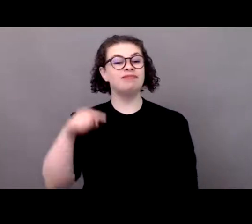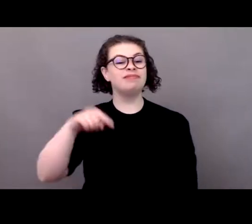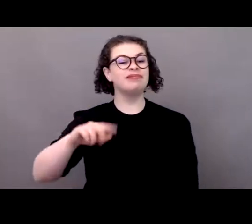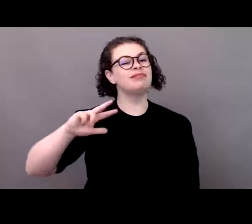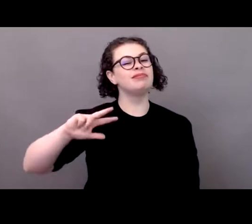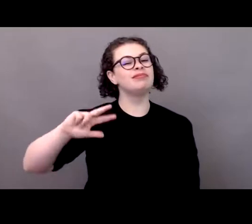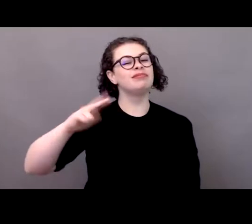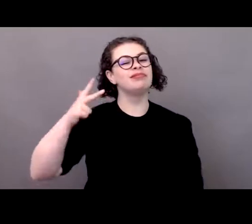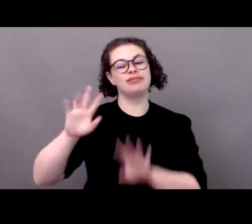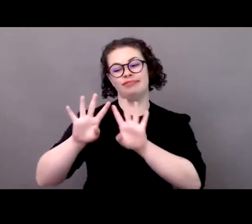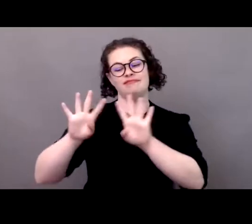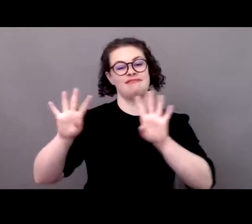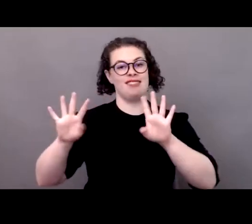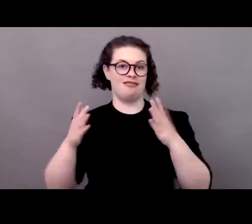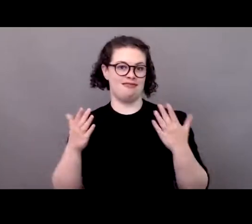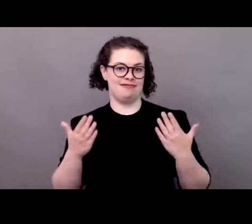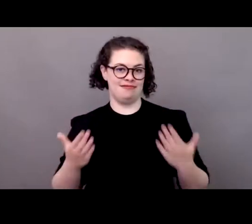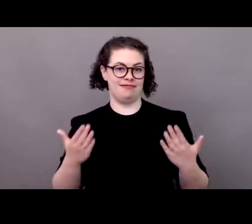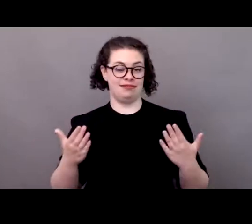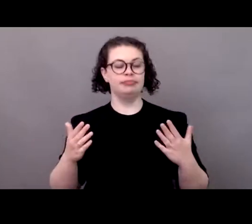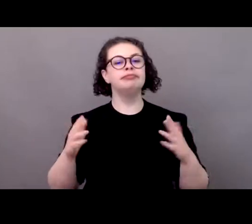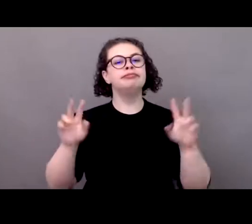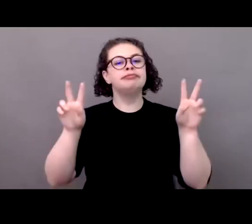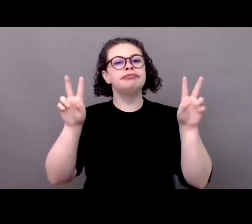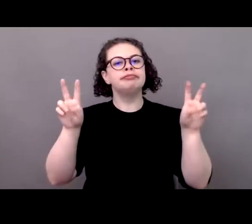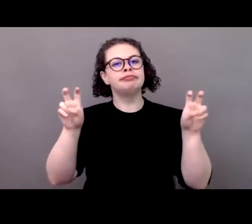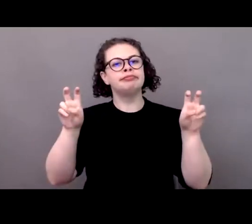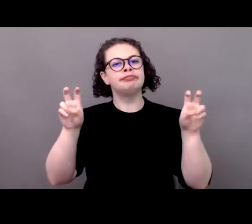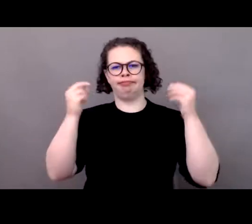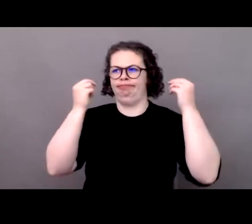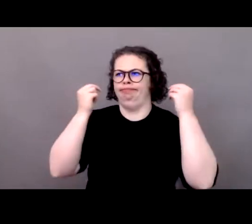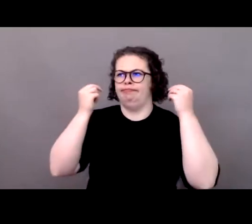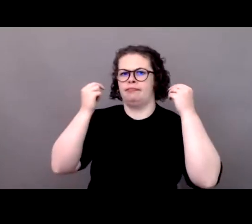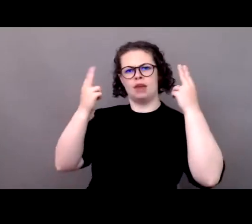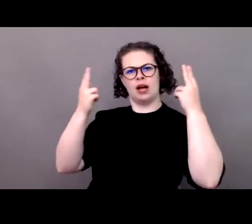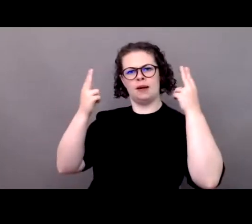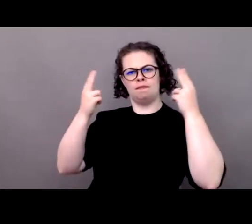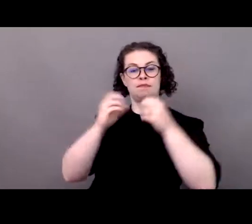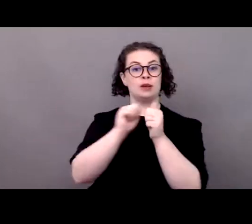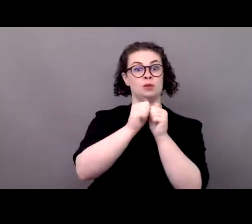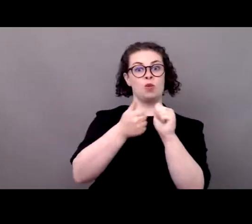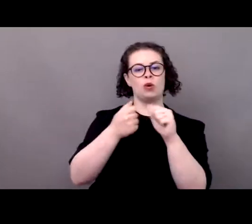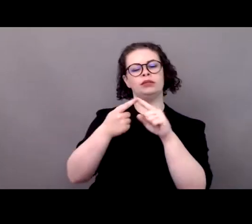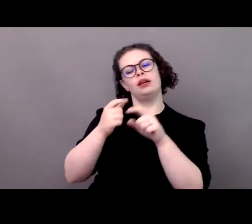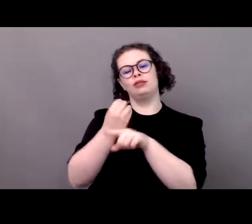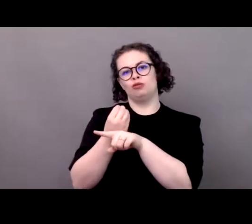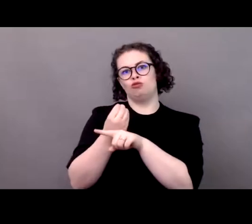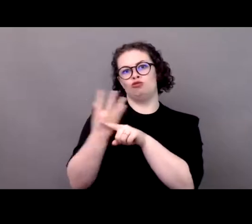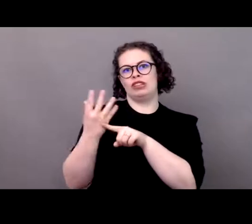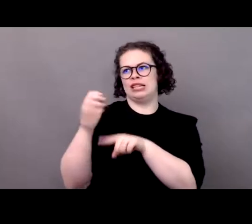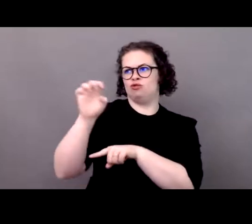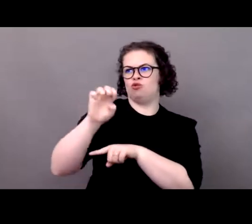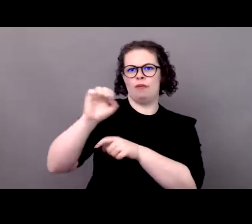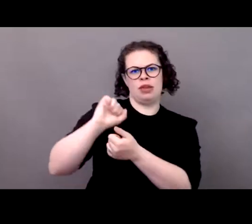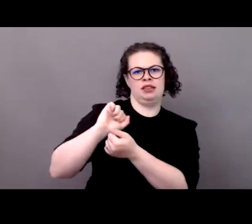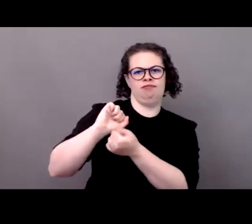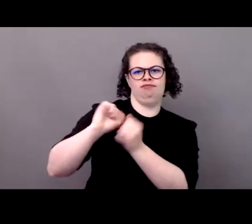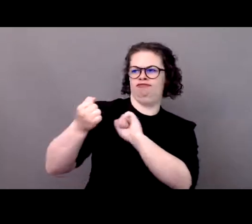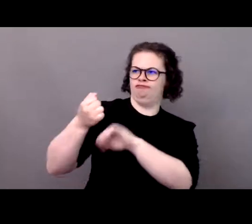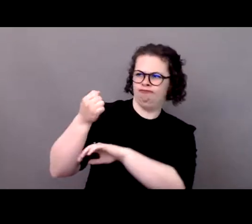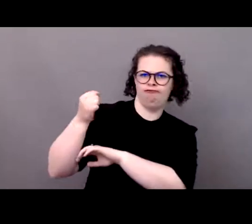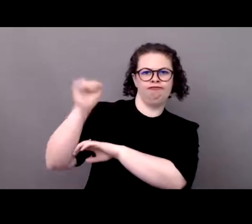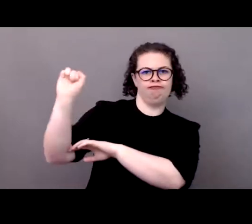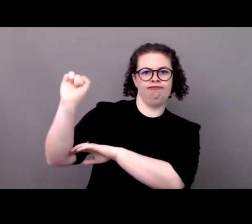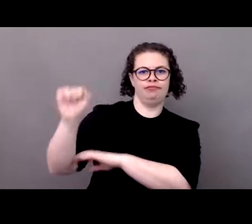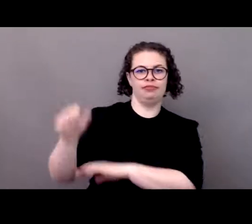the conference, Calling the Shots, Sports and the European Green Evolution. We've already had a pretty